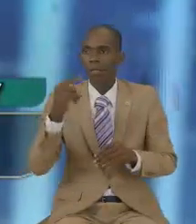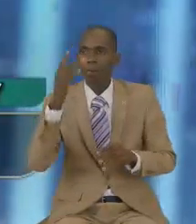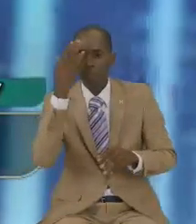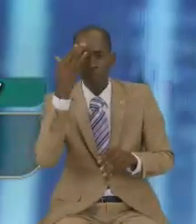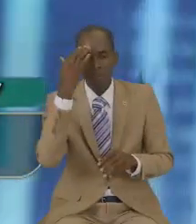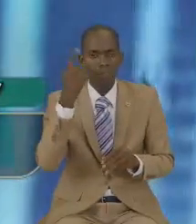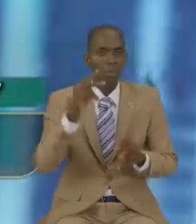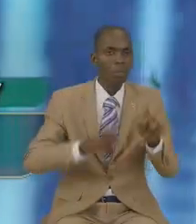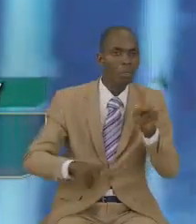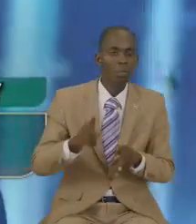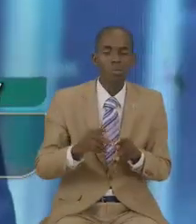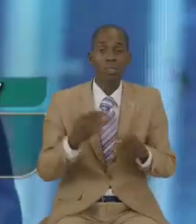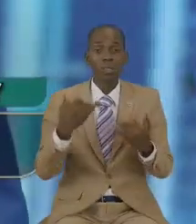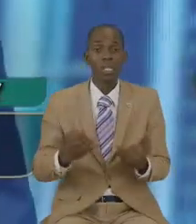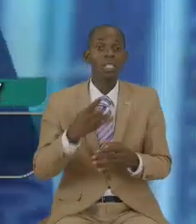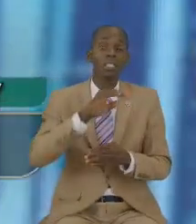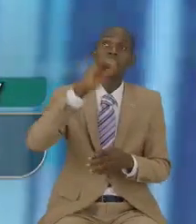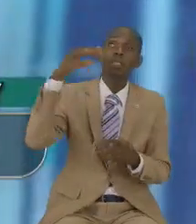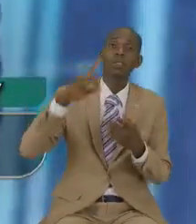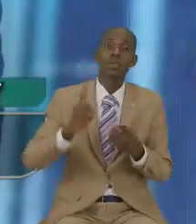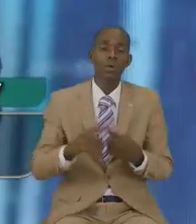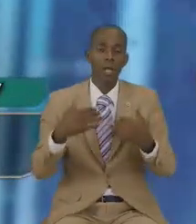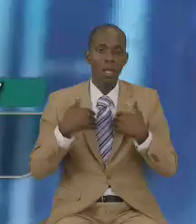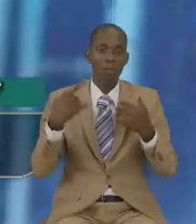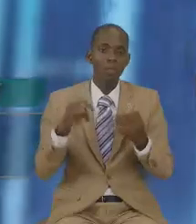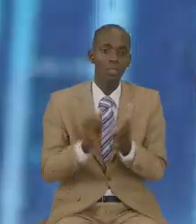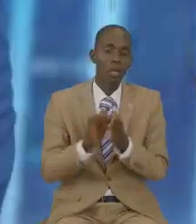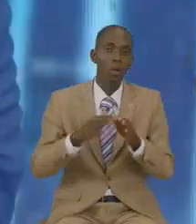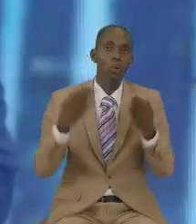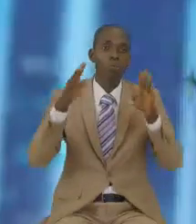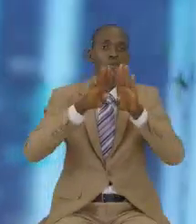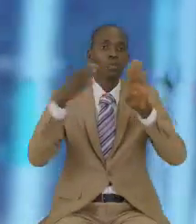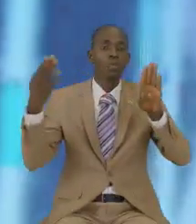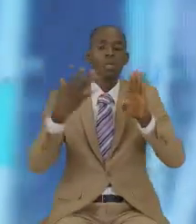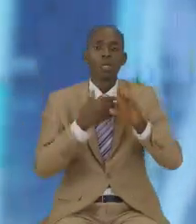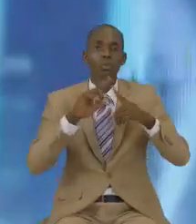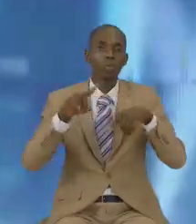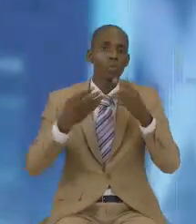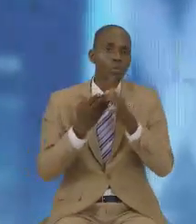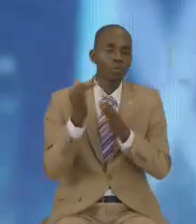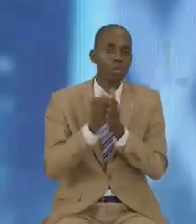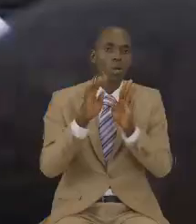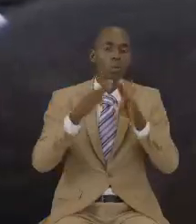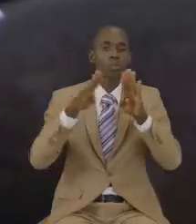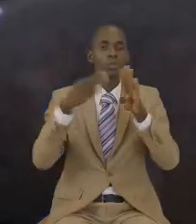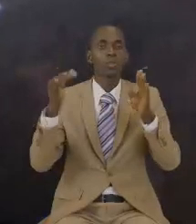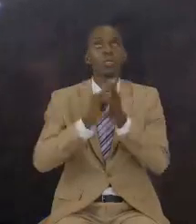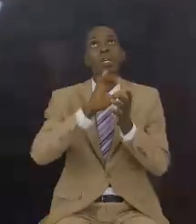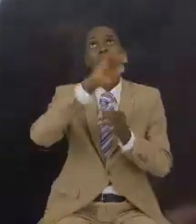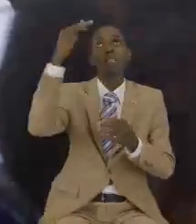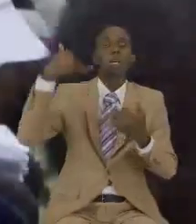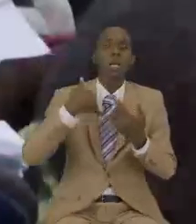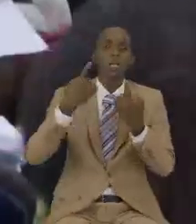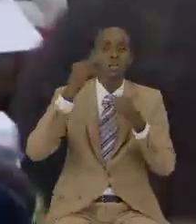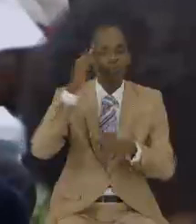the grace to have the open door and to go through that open door, that grace has come for you. Because